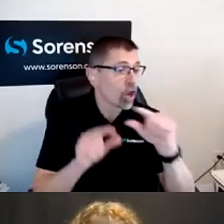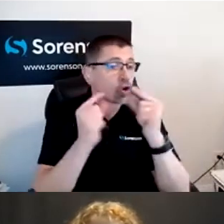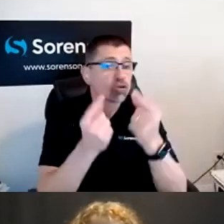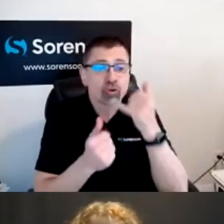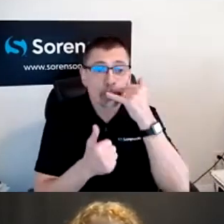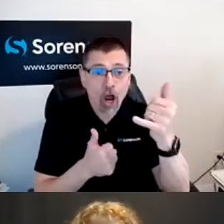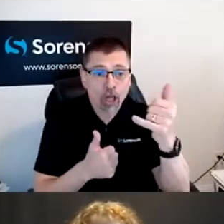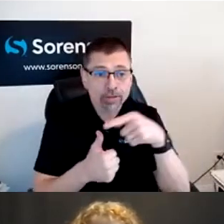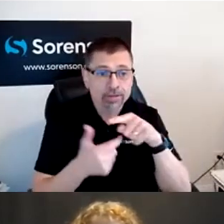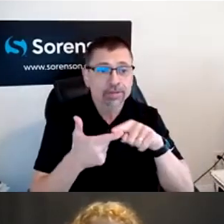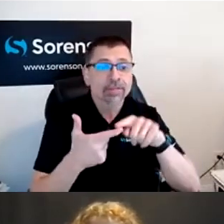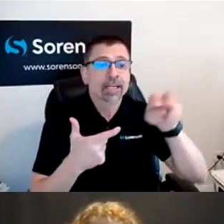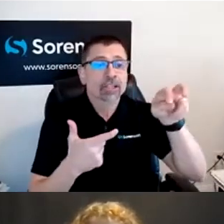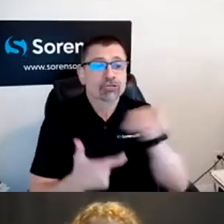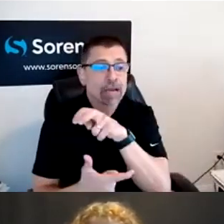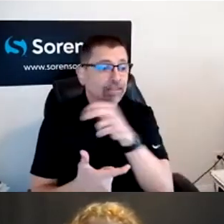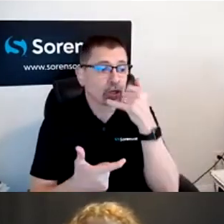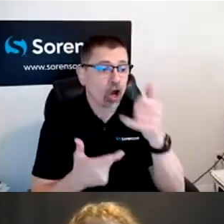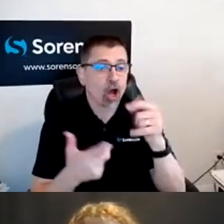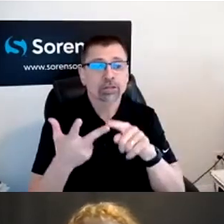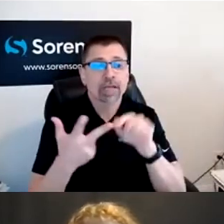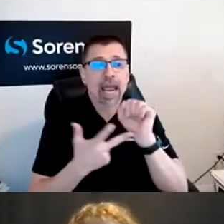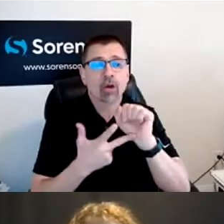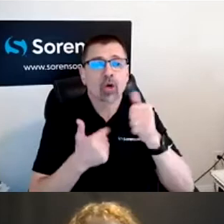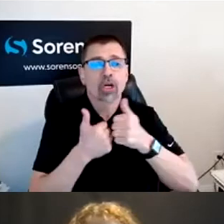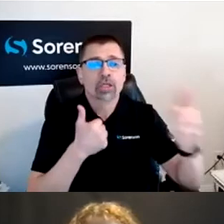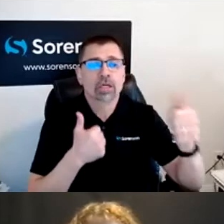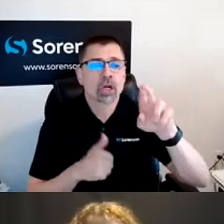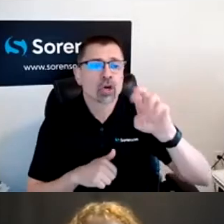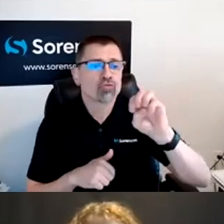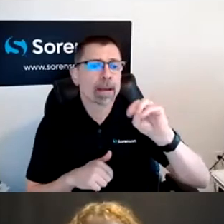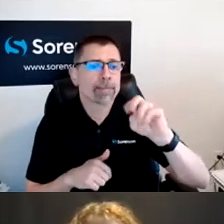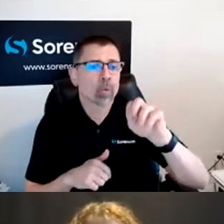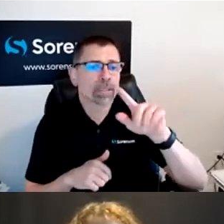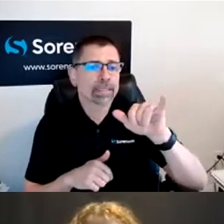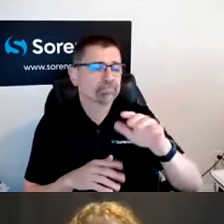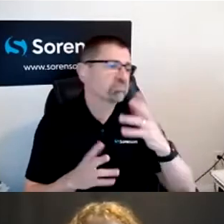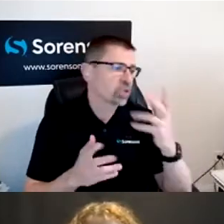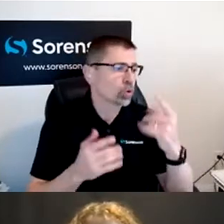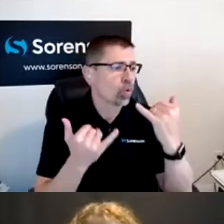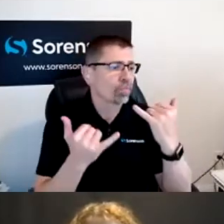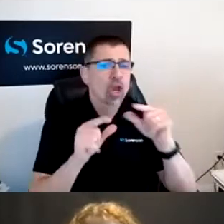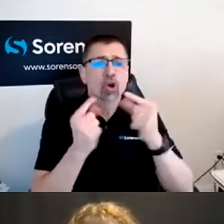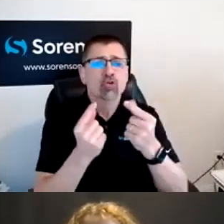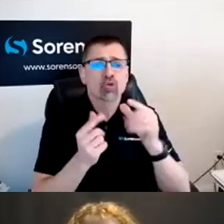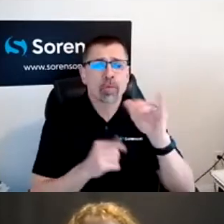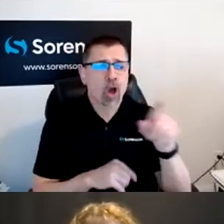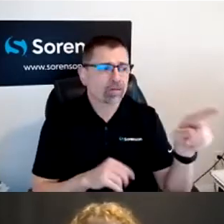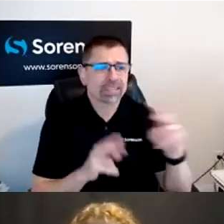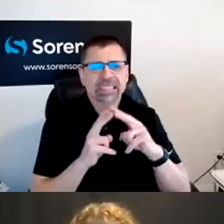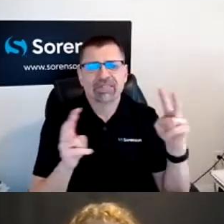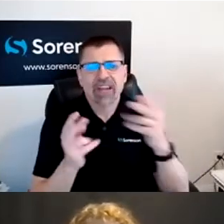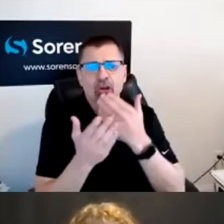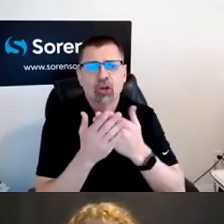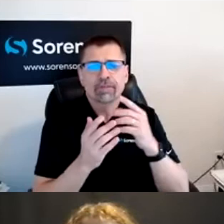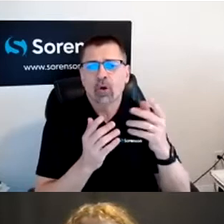One of the nice things about group call and transfer call, called transfer, we actually have a third feature here,